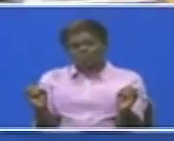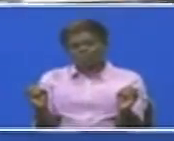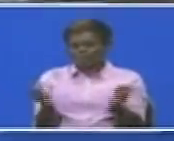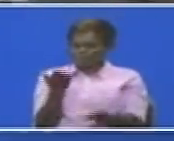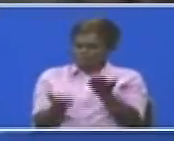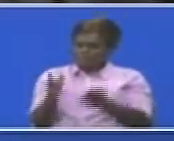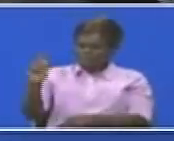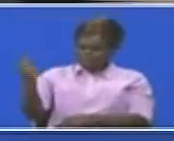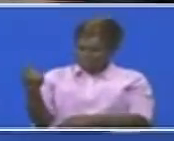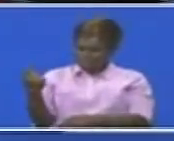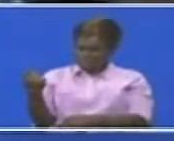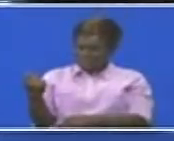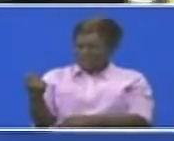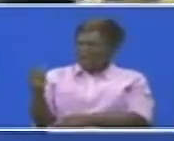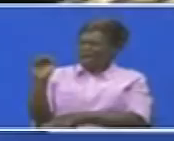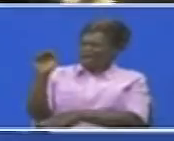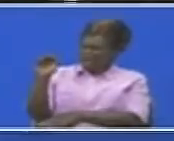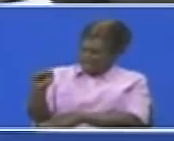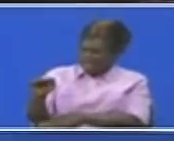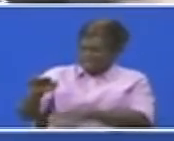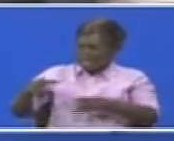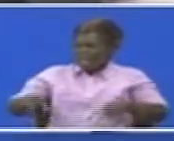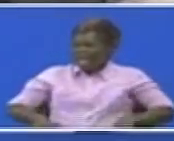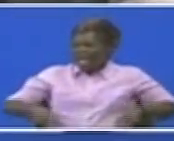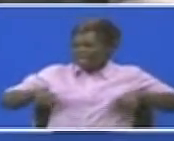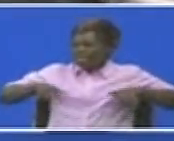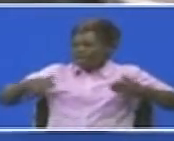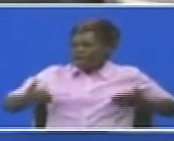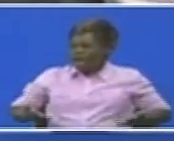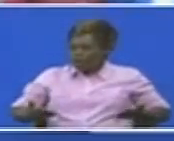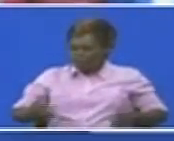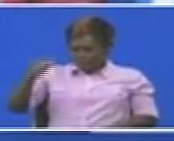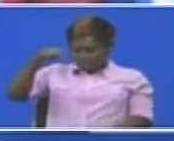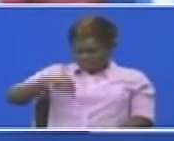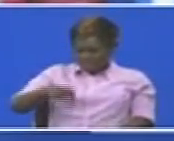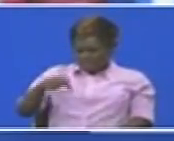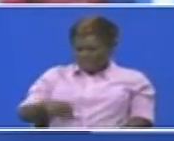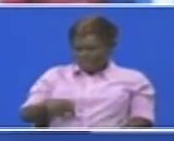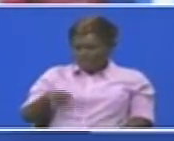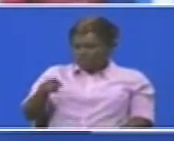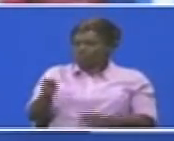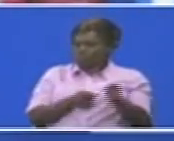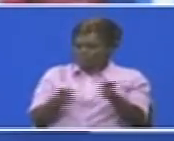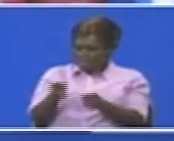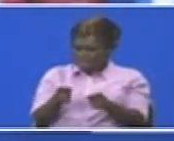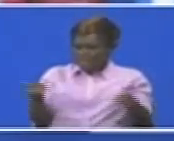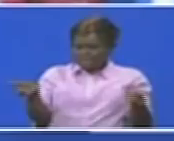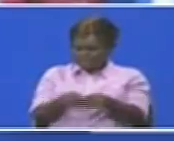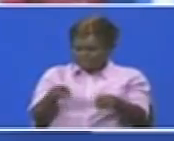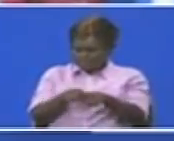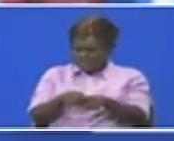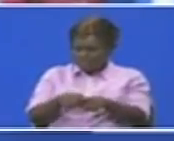Compared to Kenya, one will ask, how is life here at Mogadishu? Here, you are not only a manager, but you have to keep